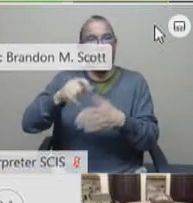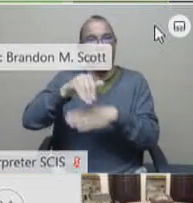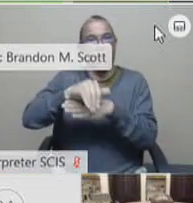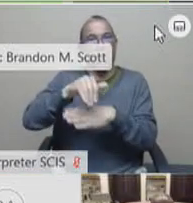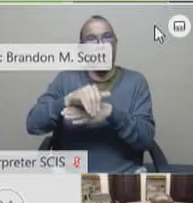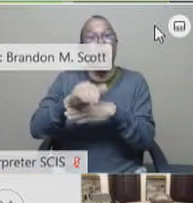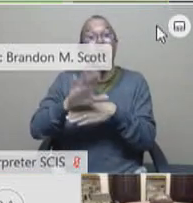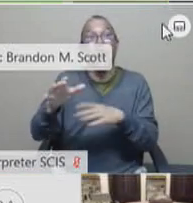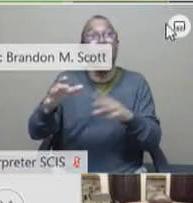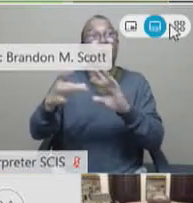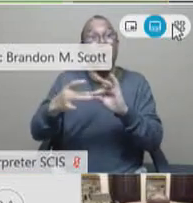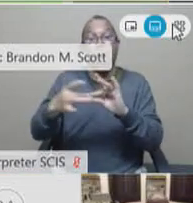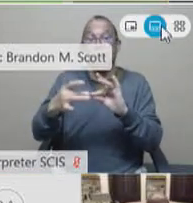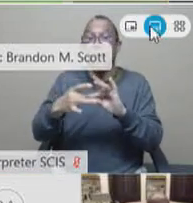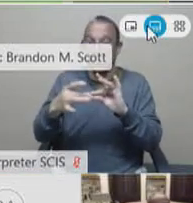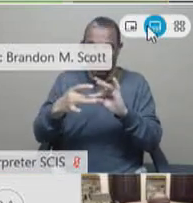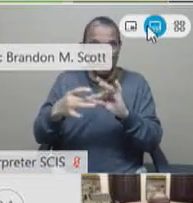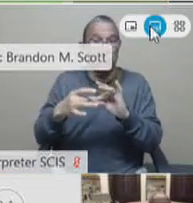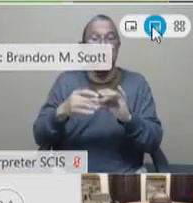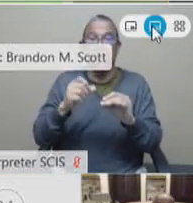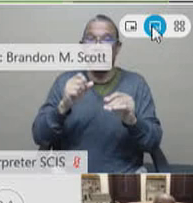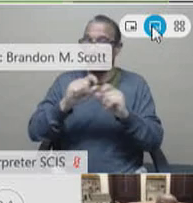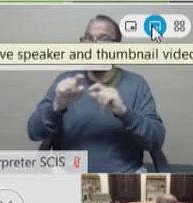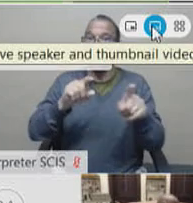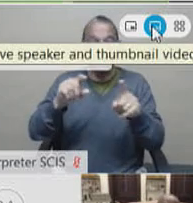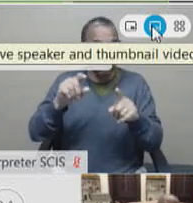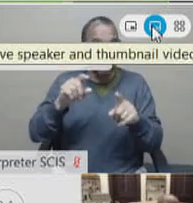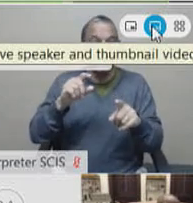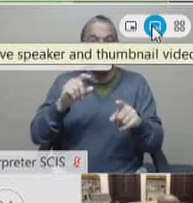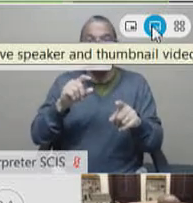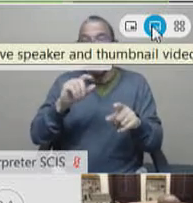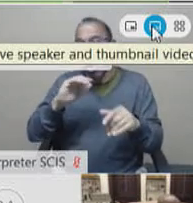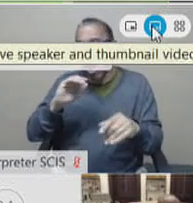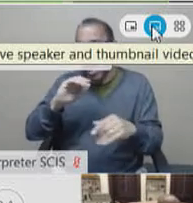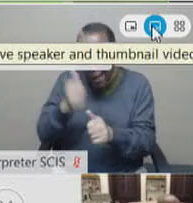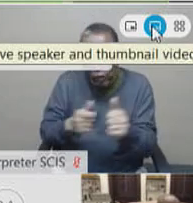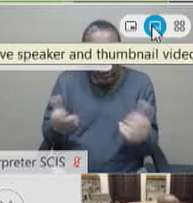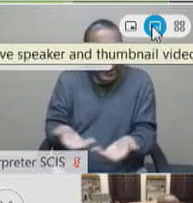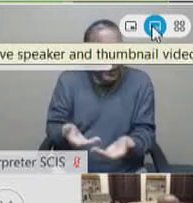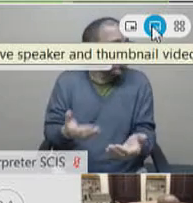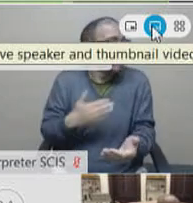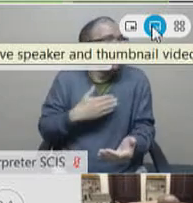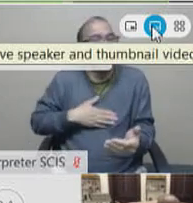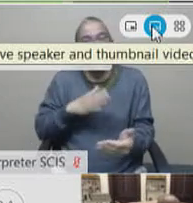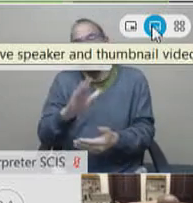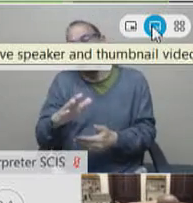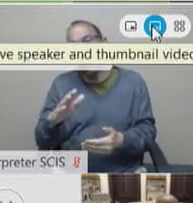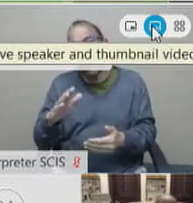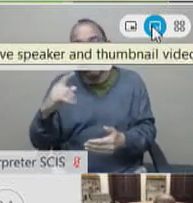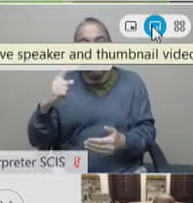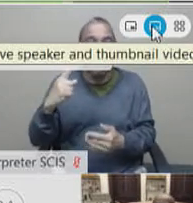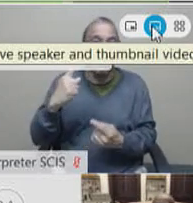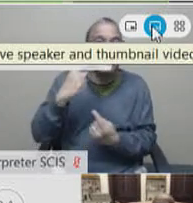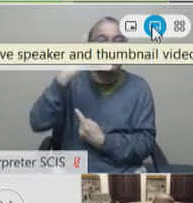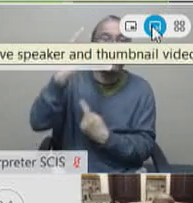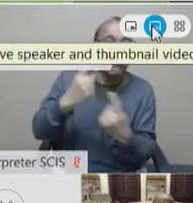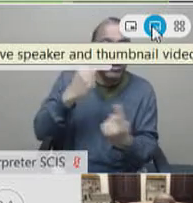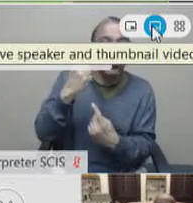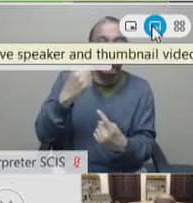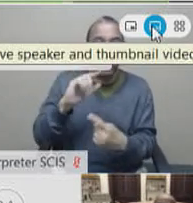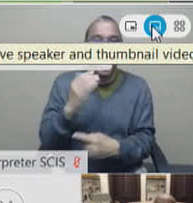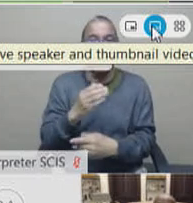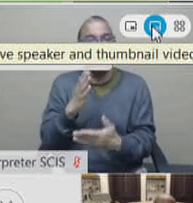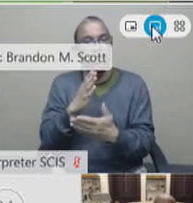noted. All the members of the board appreciate you taking the time to share your thoughts on the mayor's proposed budget. Next up for the